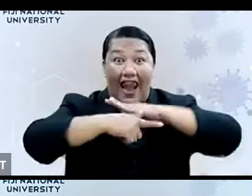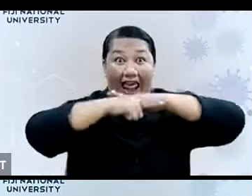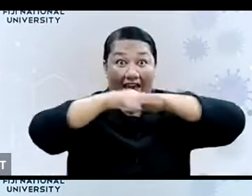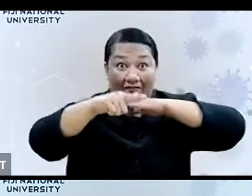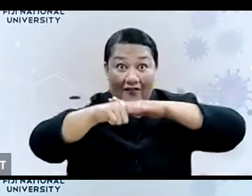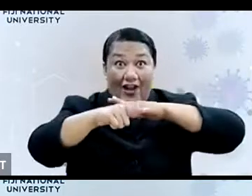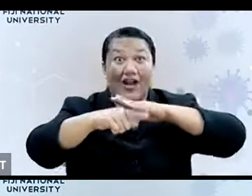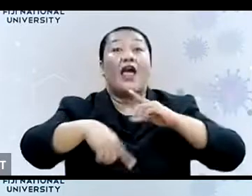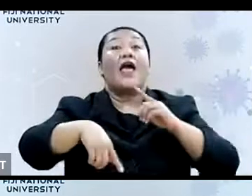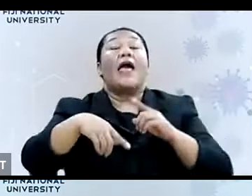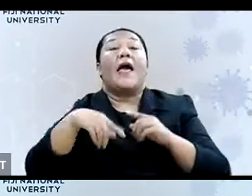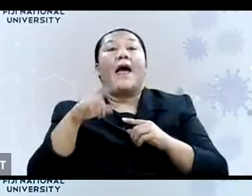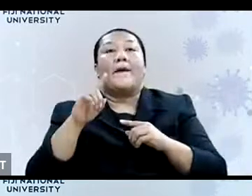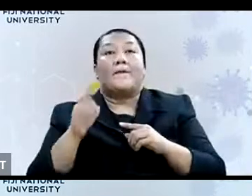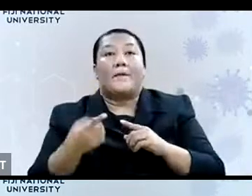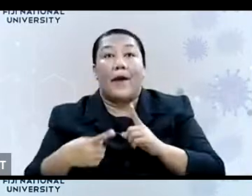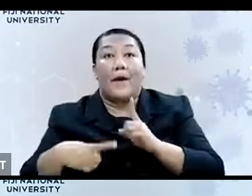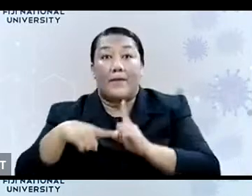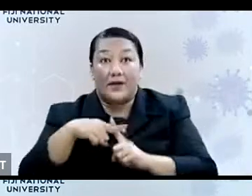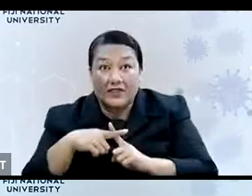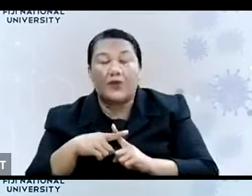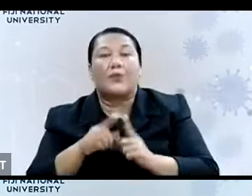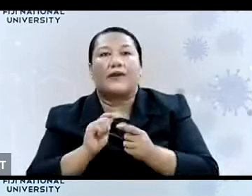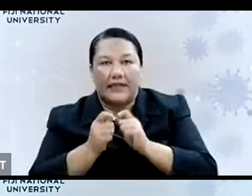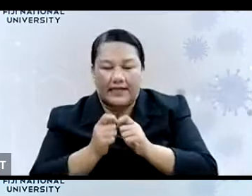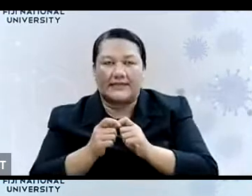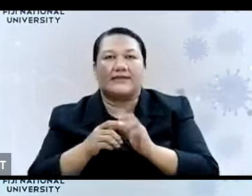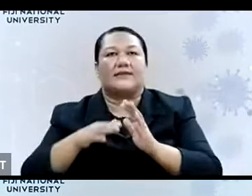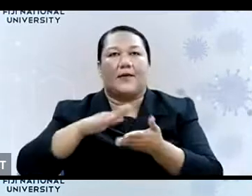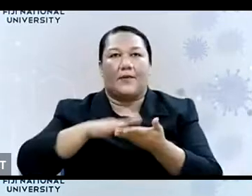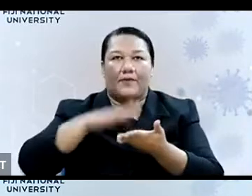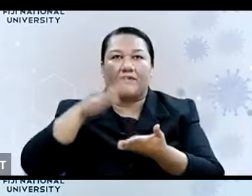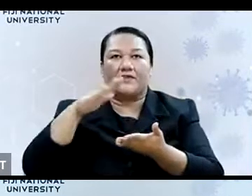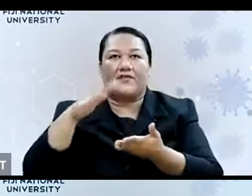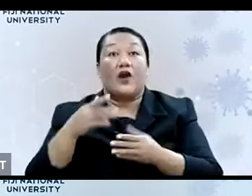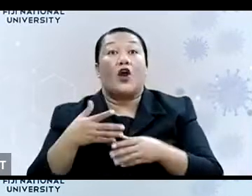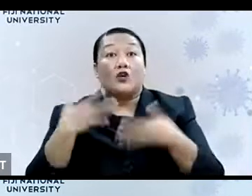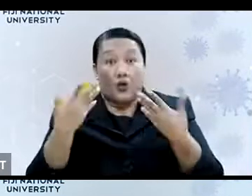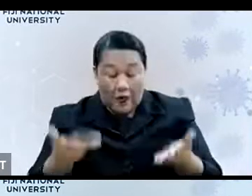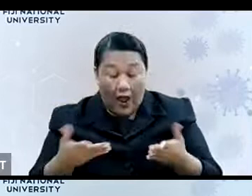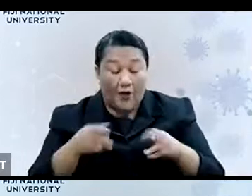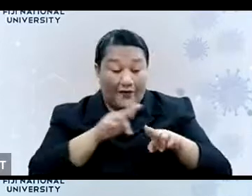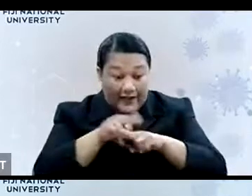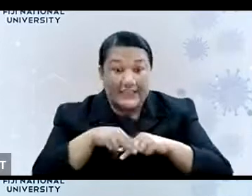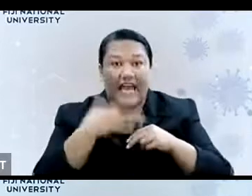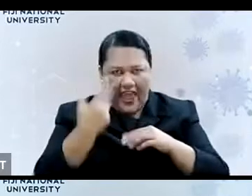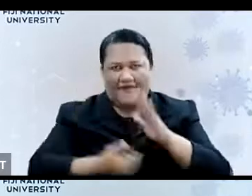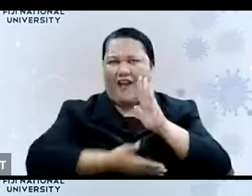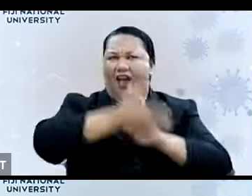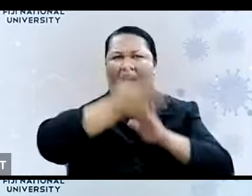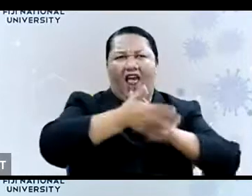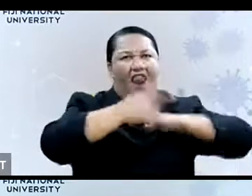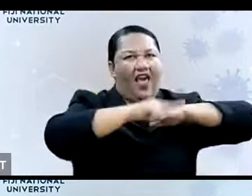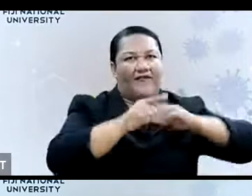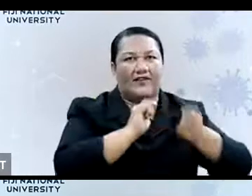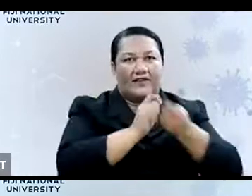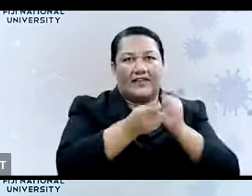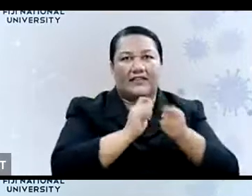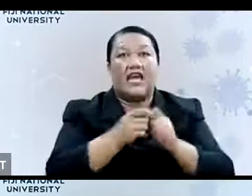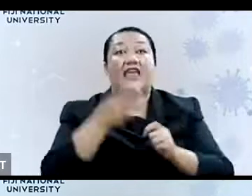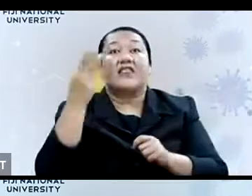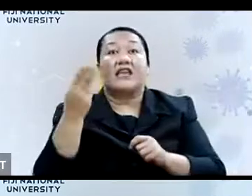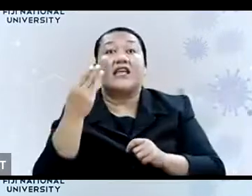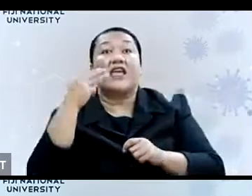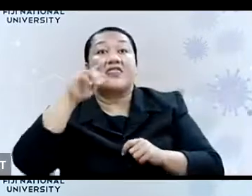positivity will increase. So in Fiji, we are testing at a very high level. We're averaging about